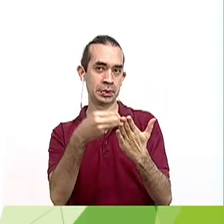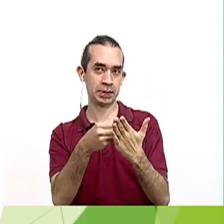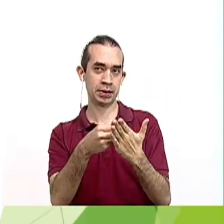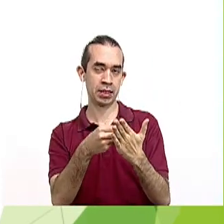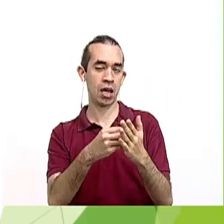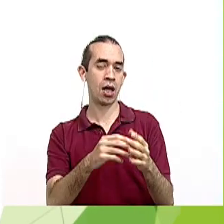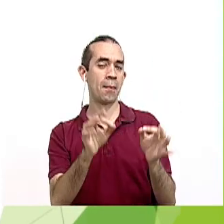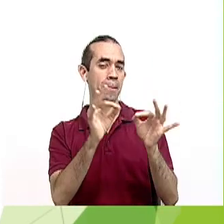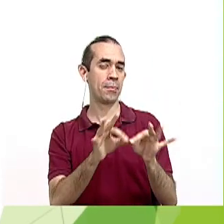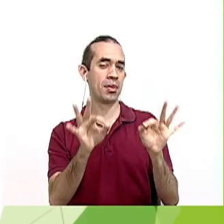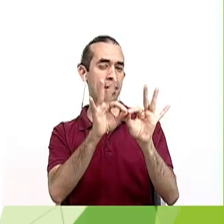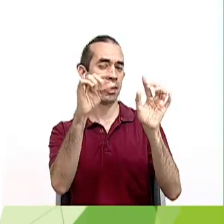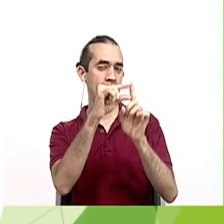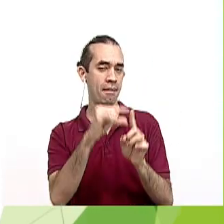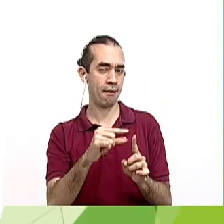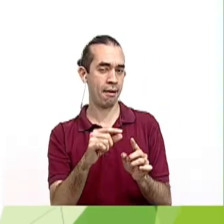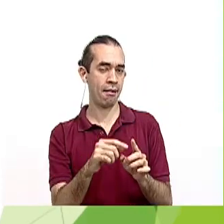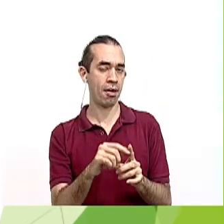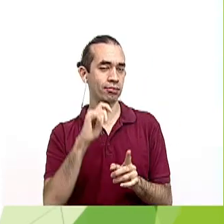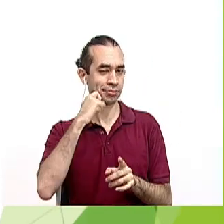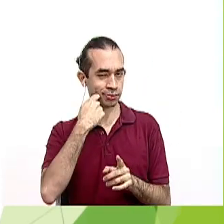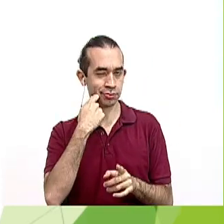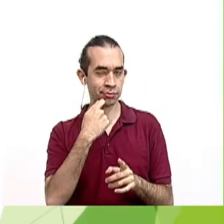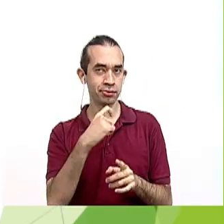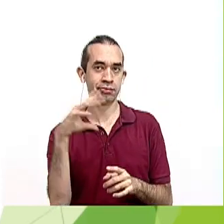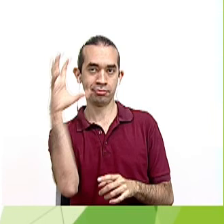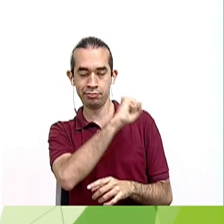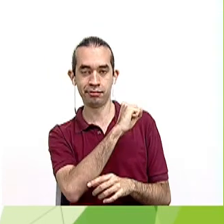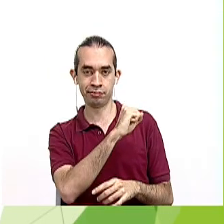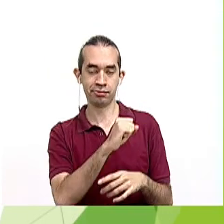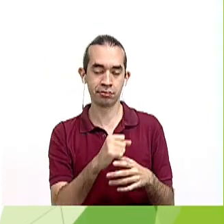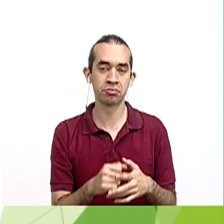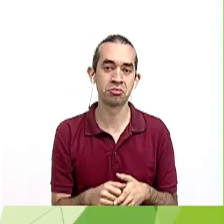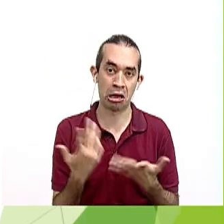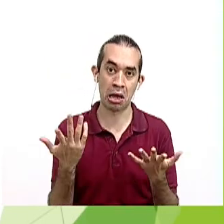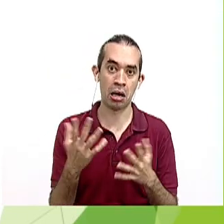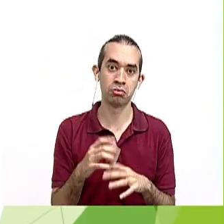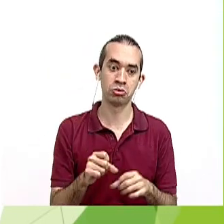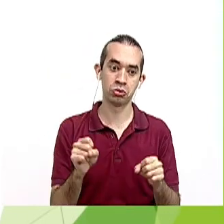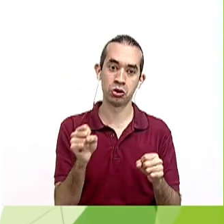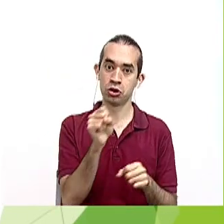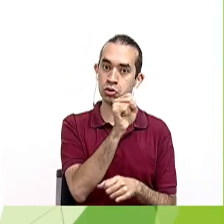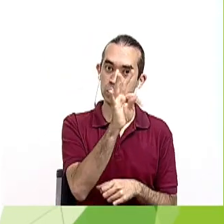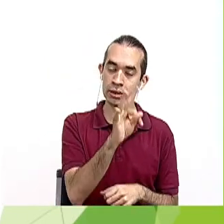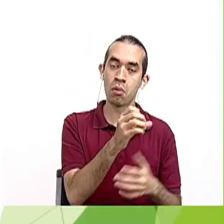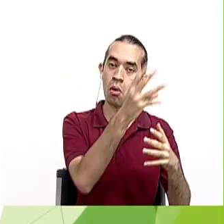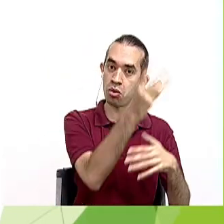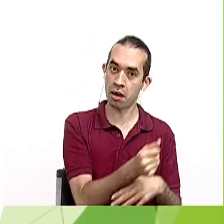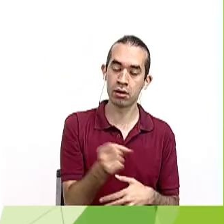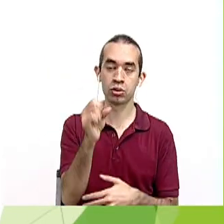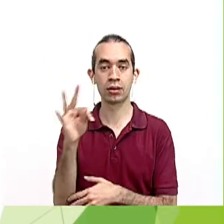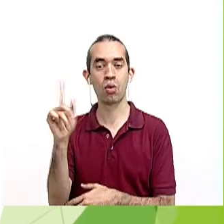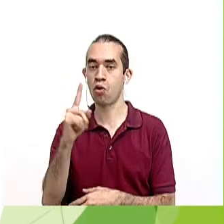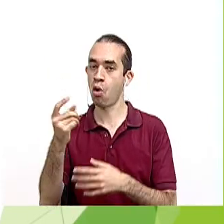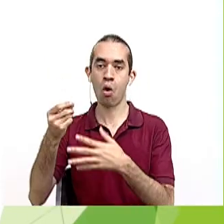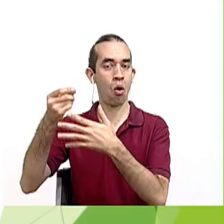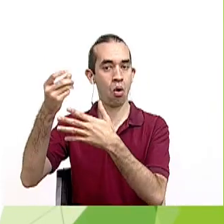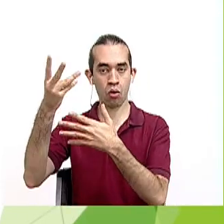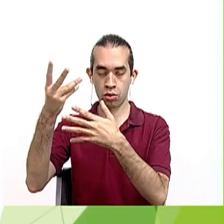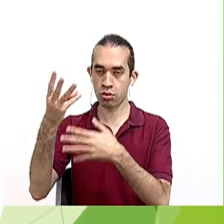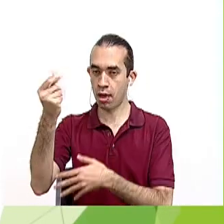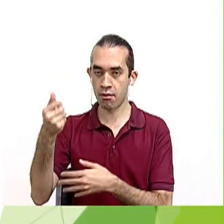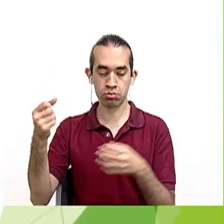did it, right? You identified countable and uncountable nouns and different words, right? I